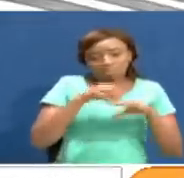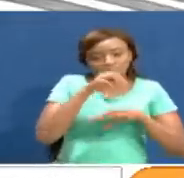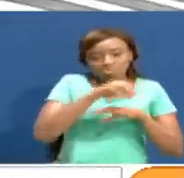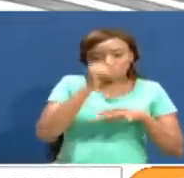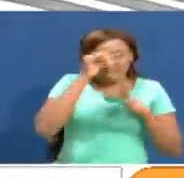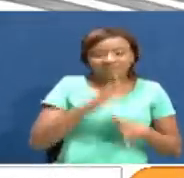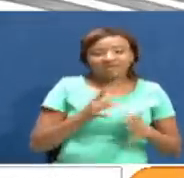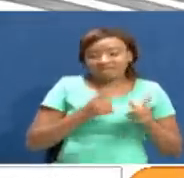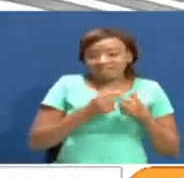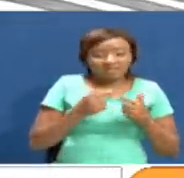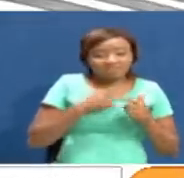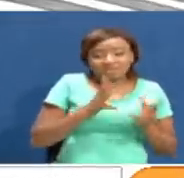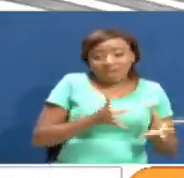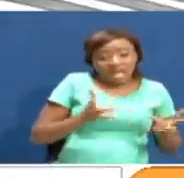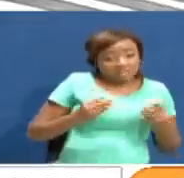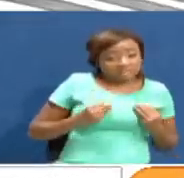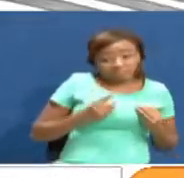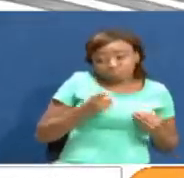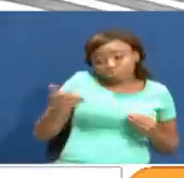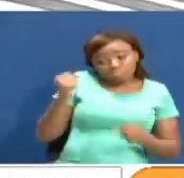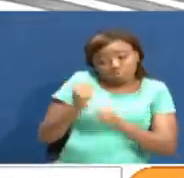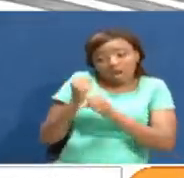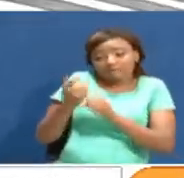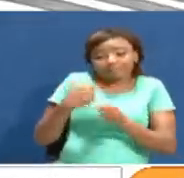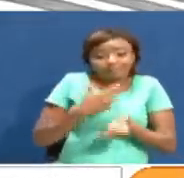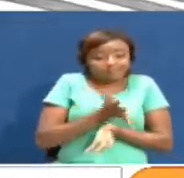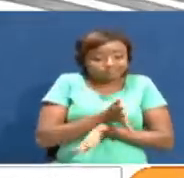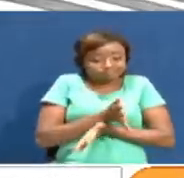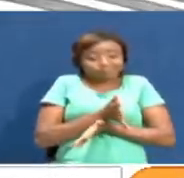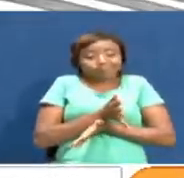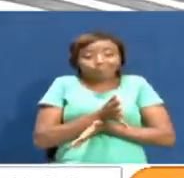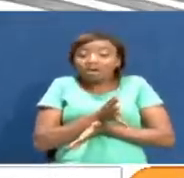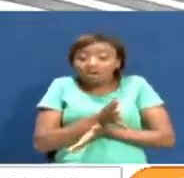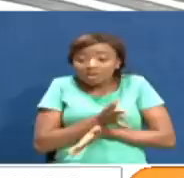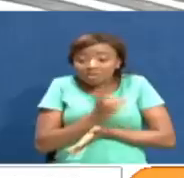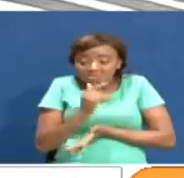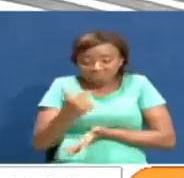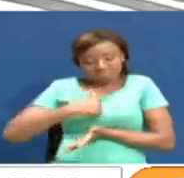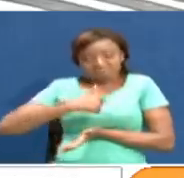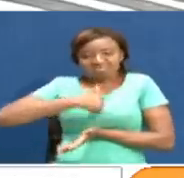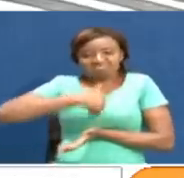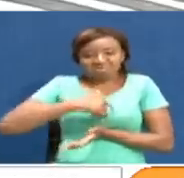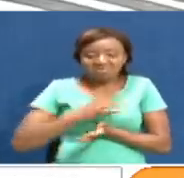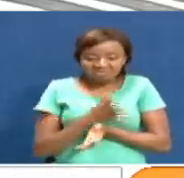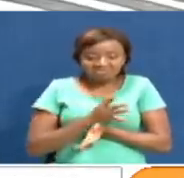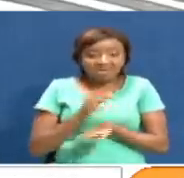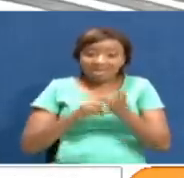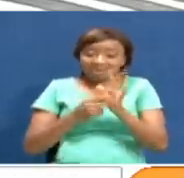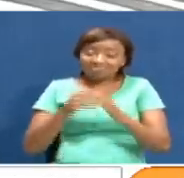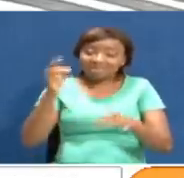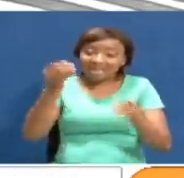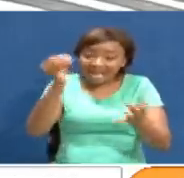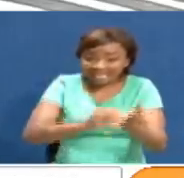because I would let you do all the work and I'll take all the credit. Yes, true. And you'll also win the election.